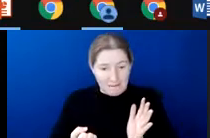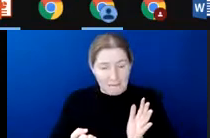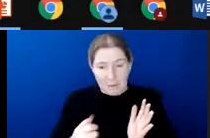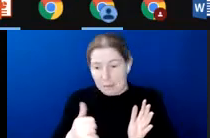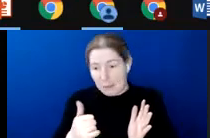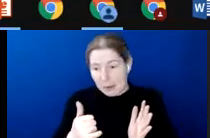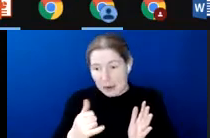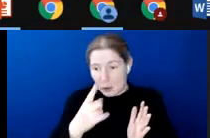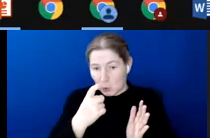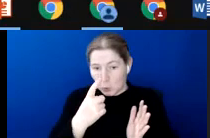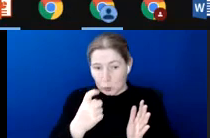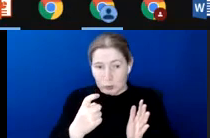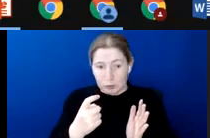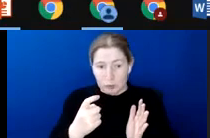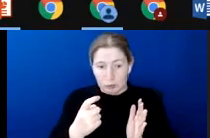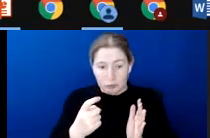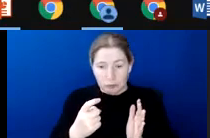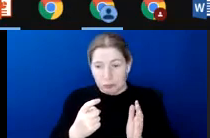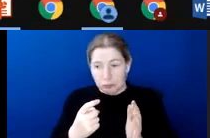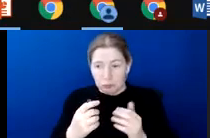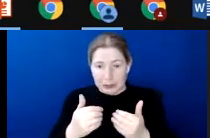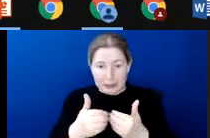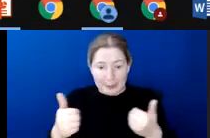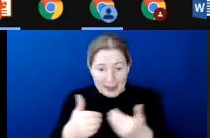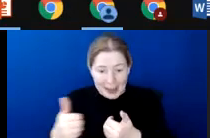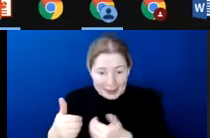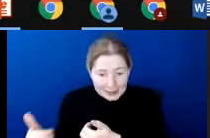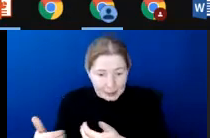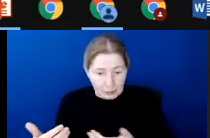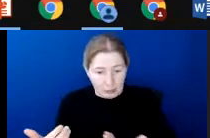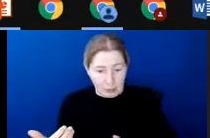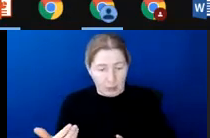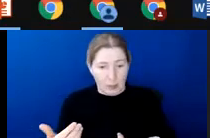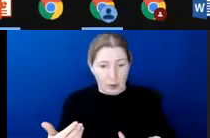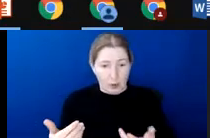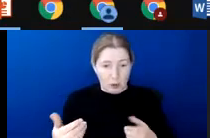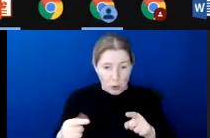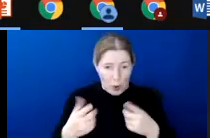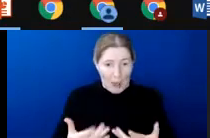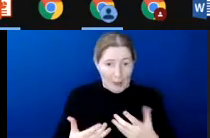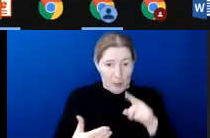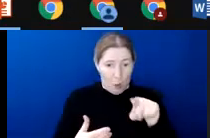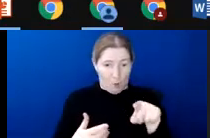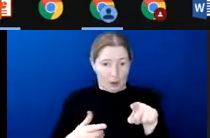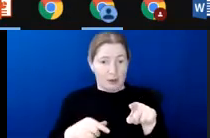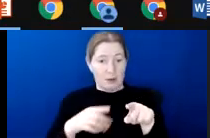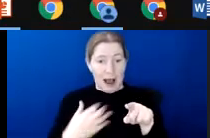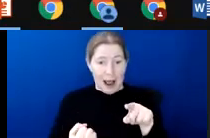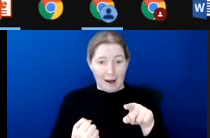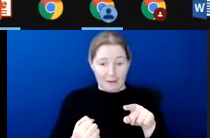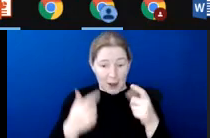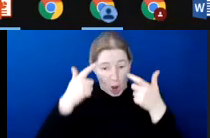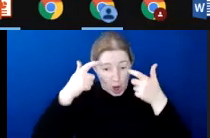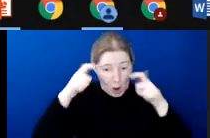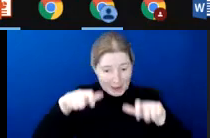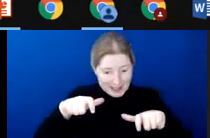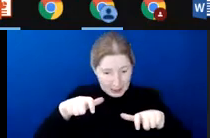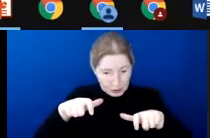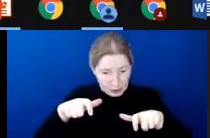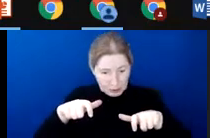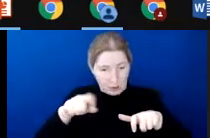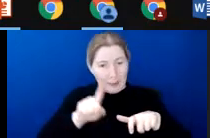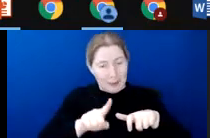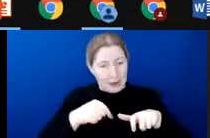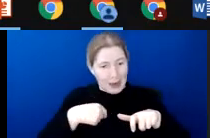split this in different expense types. So right now it's been set to accommodation, but I know that